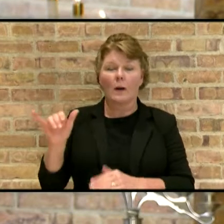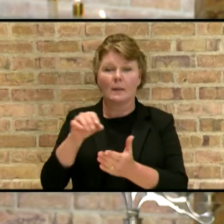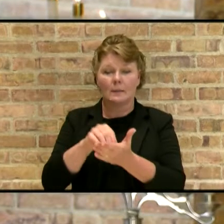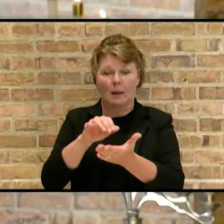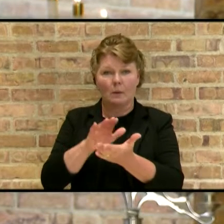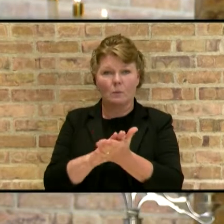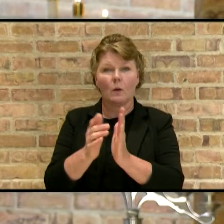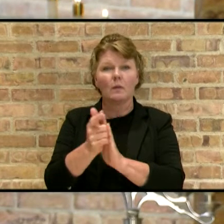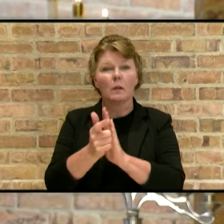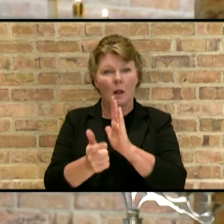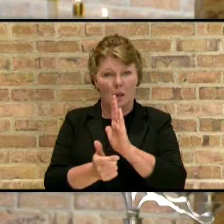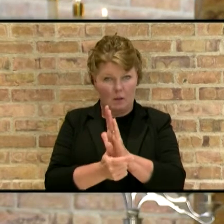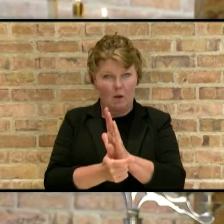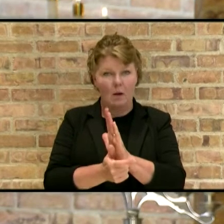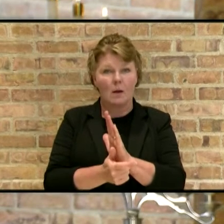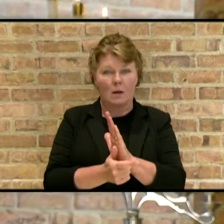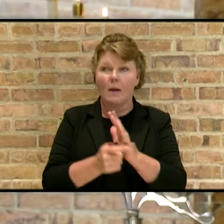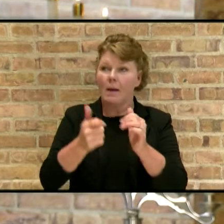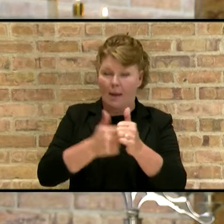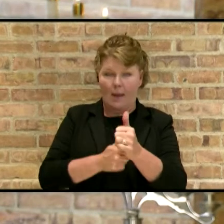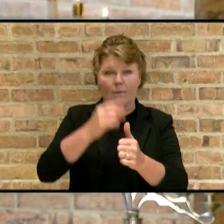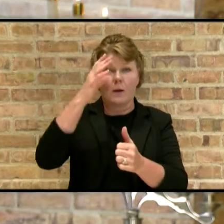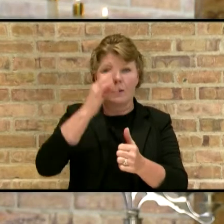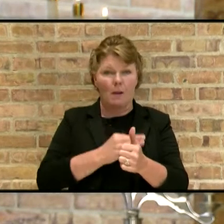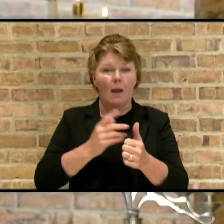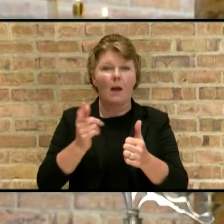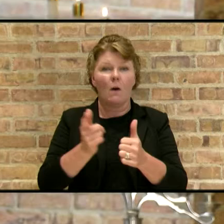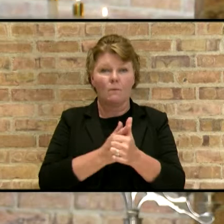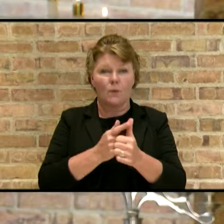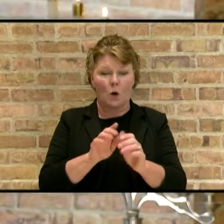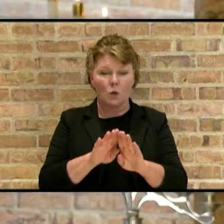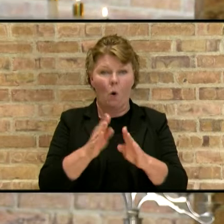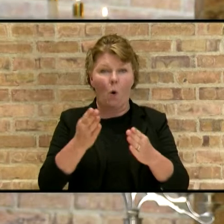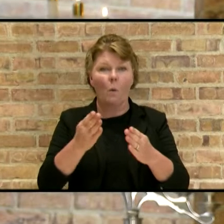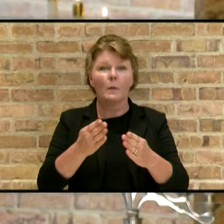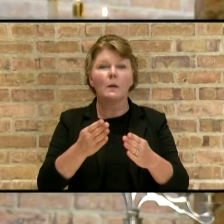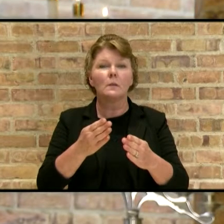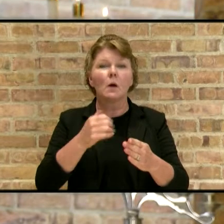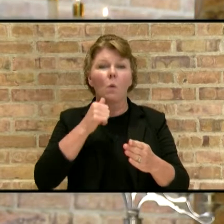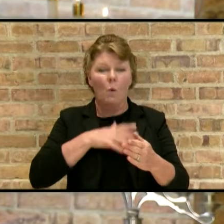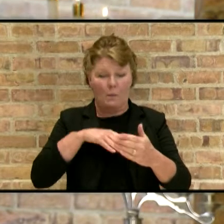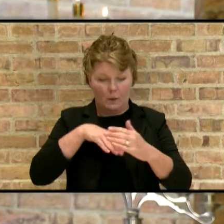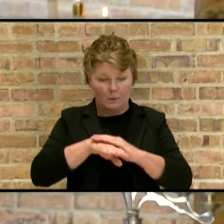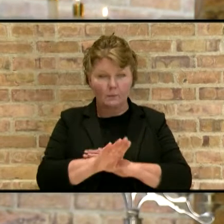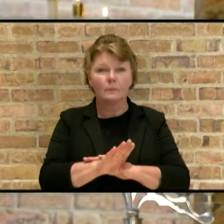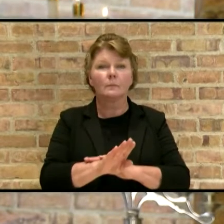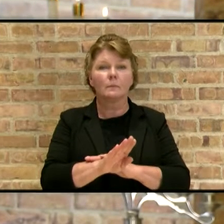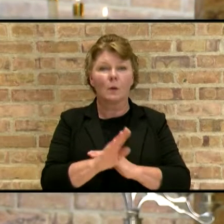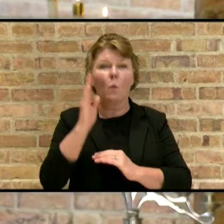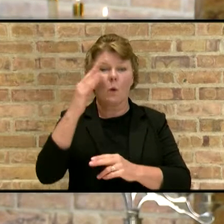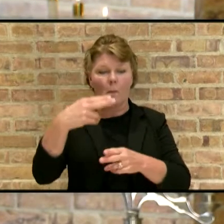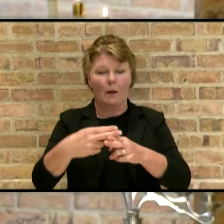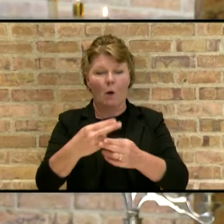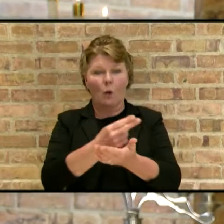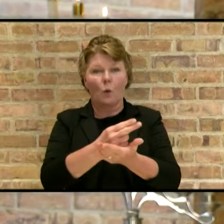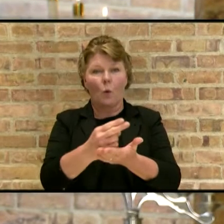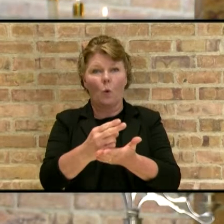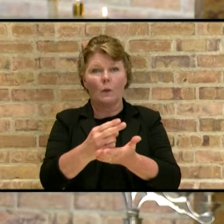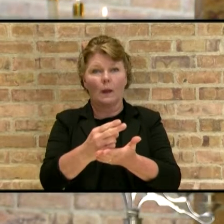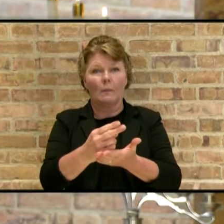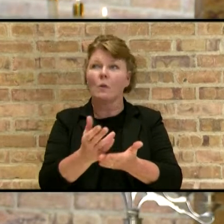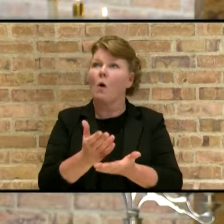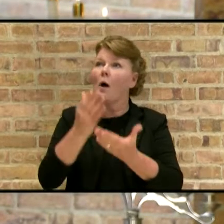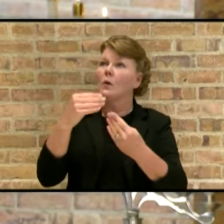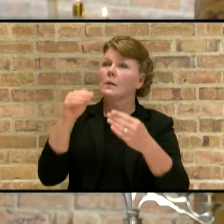in the law of the Lord, every male who first opens the womb shall be called holy to the Lord, and to offer a